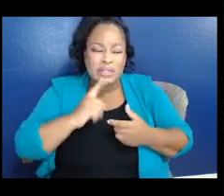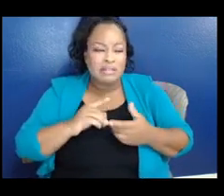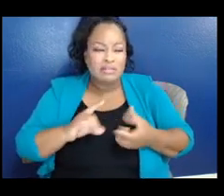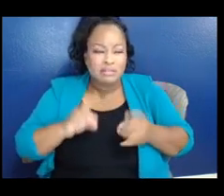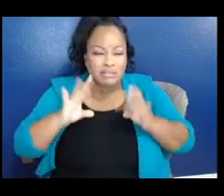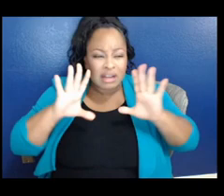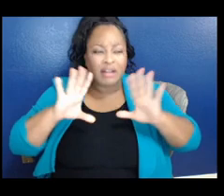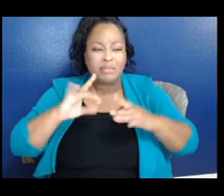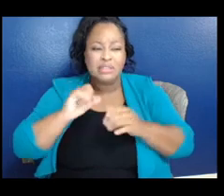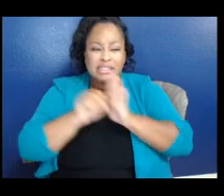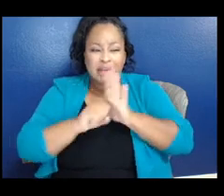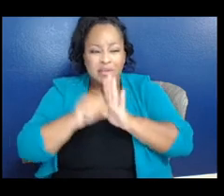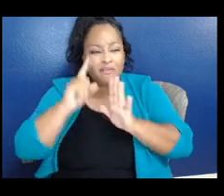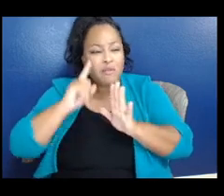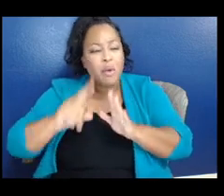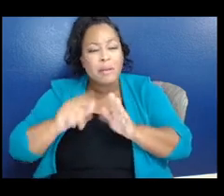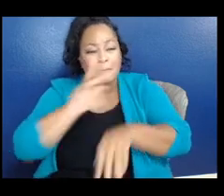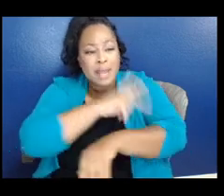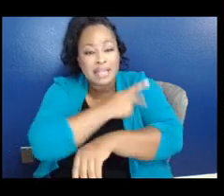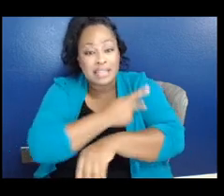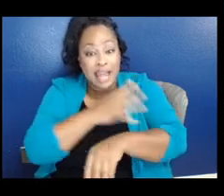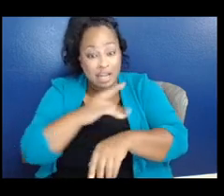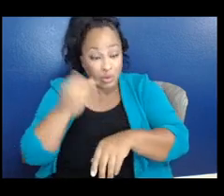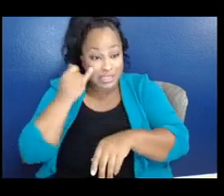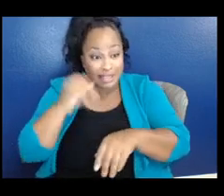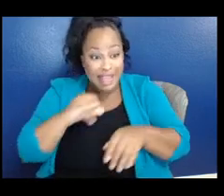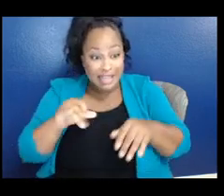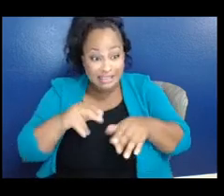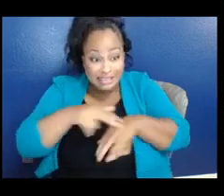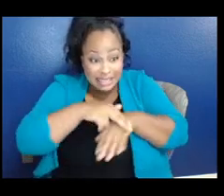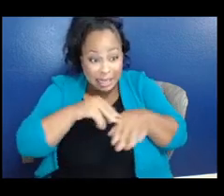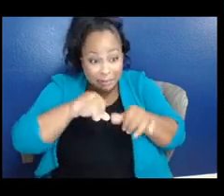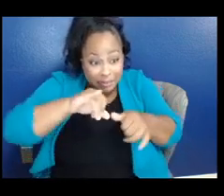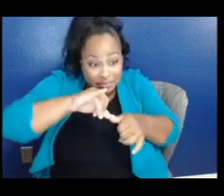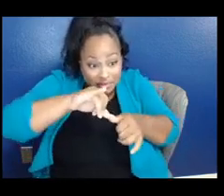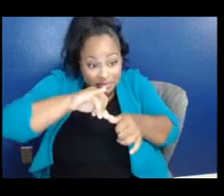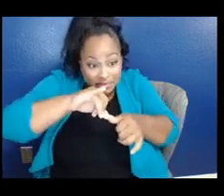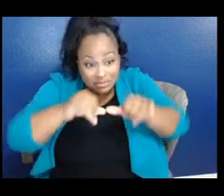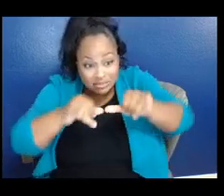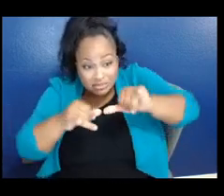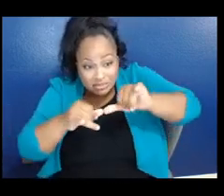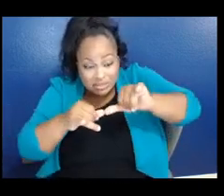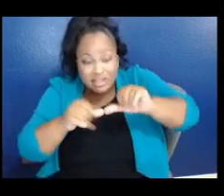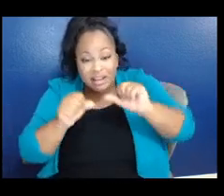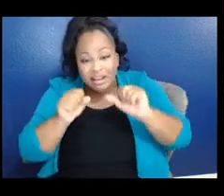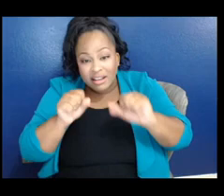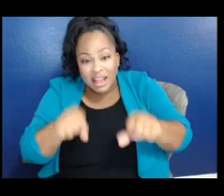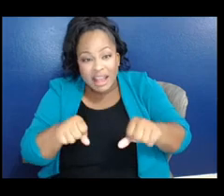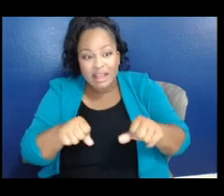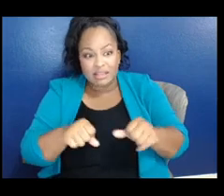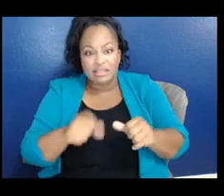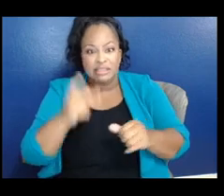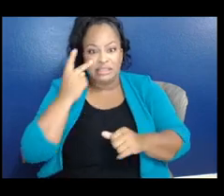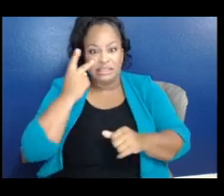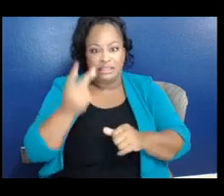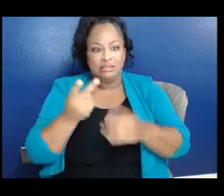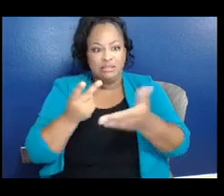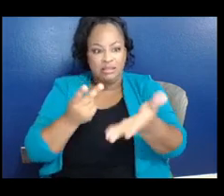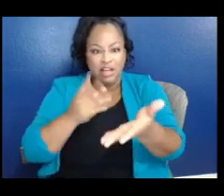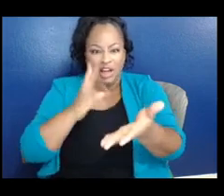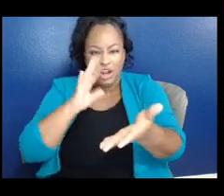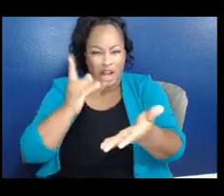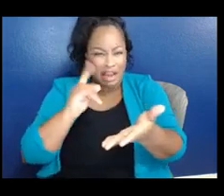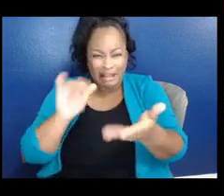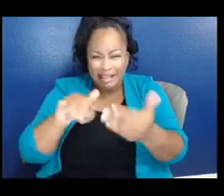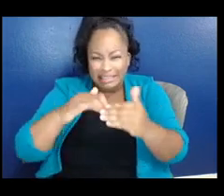really debilitating symptoms for patients. And that measuring tape is just, you know, allowing us to kind of put it all in perspective.